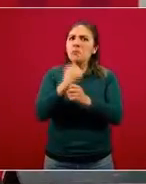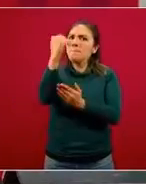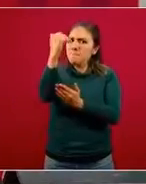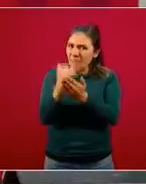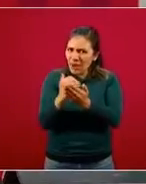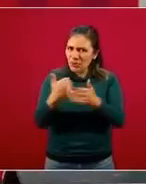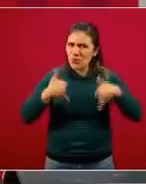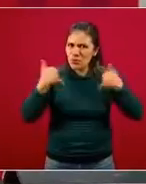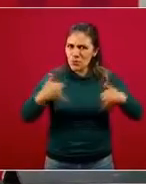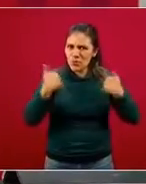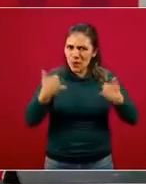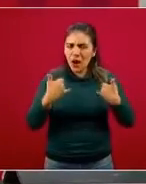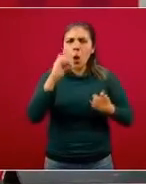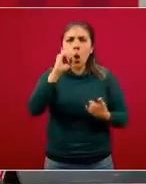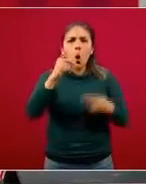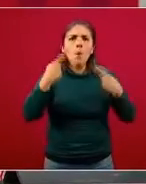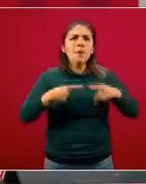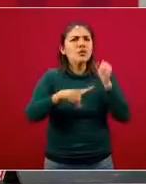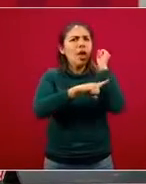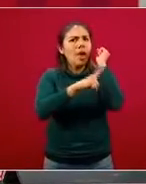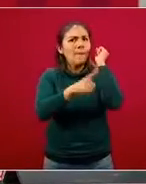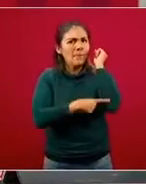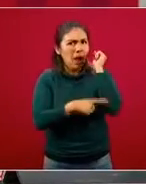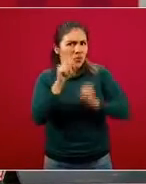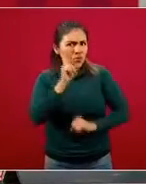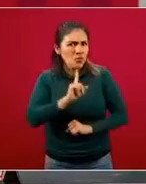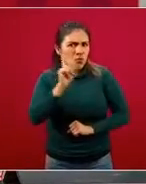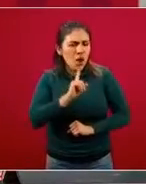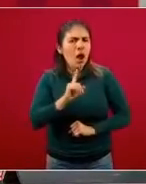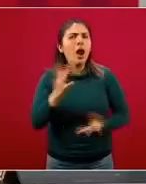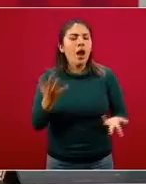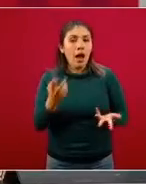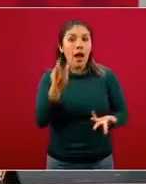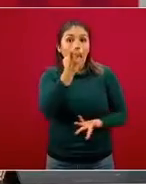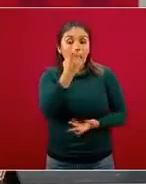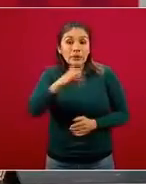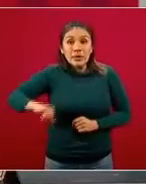factors, who are not over 60 years of age, who are not pregnant.